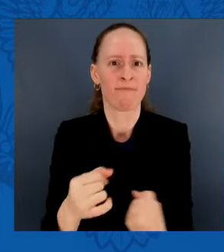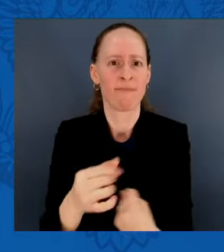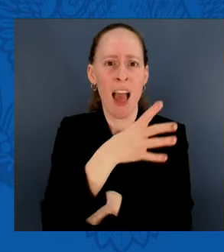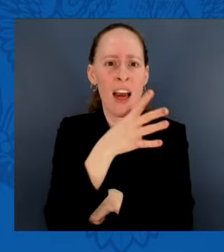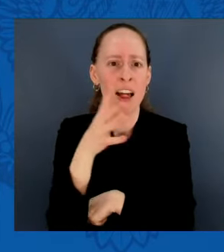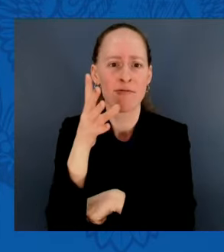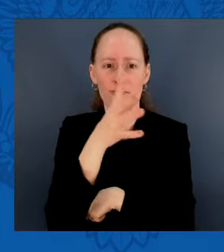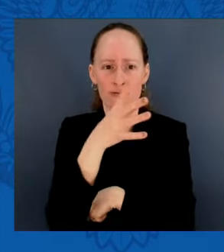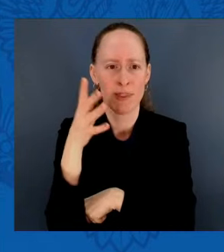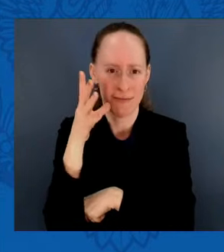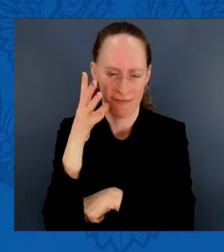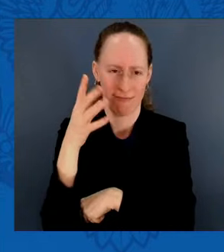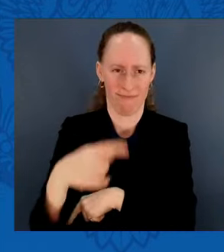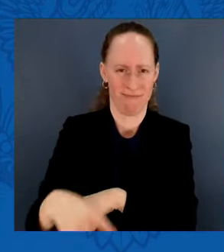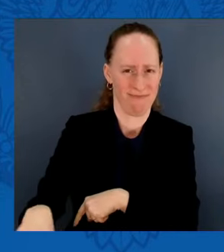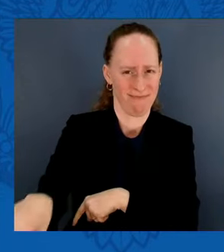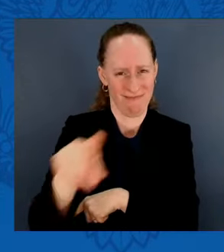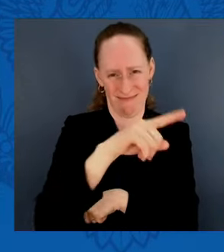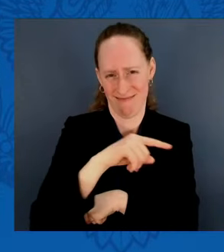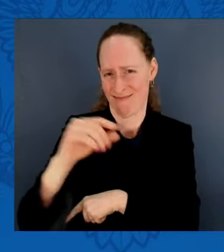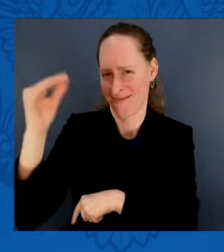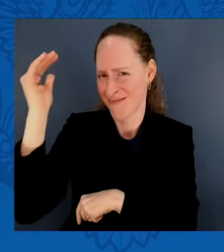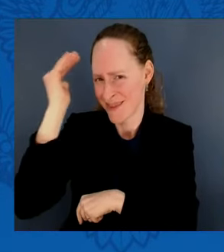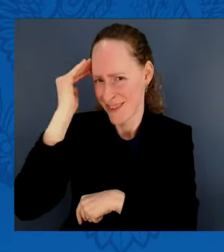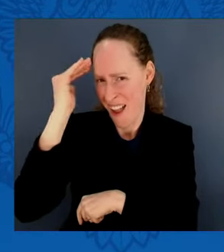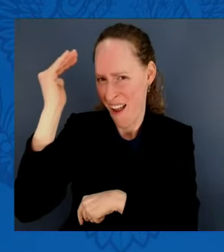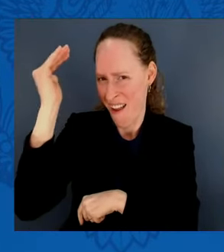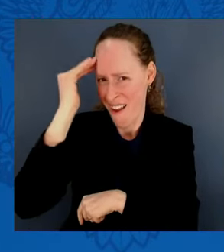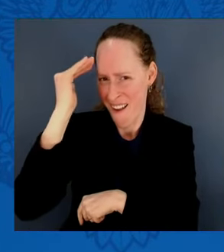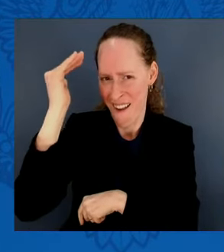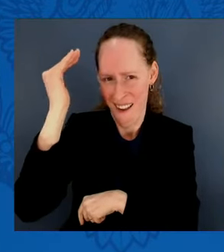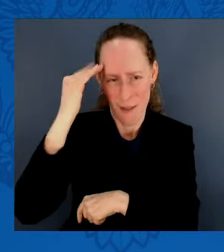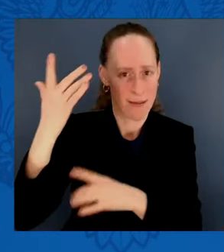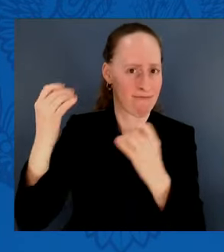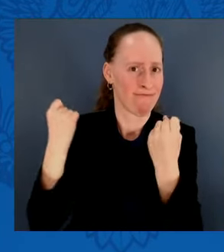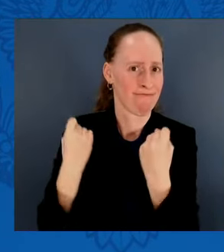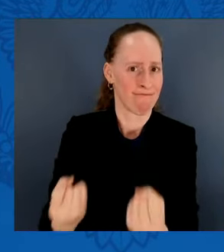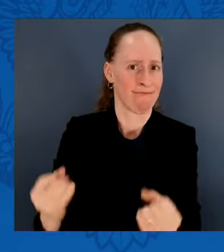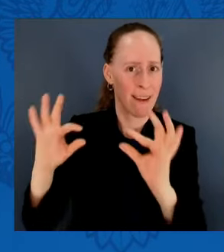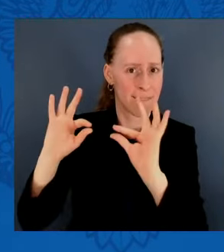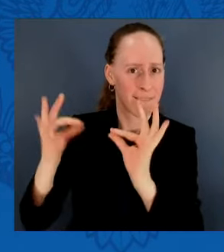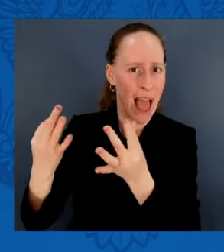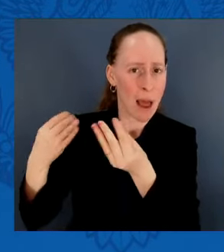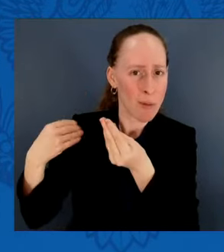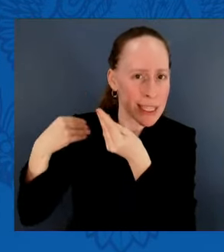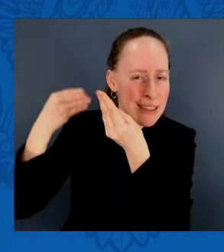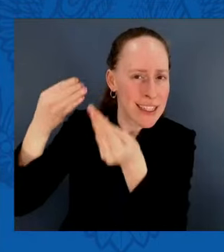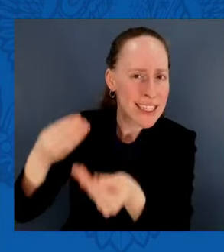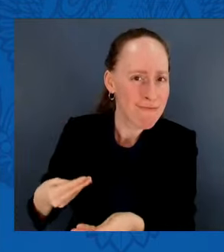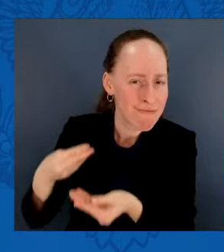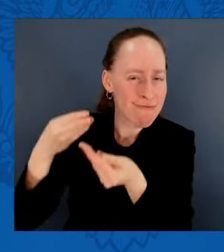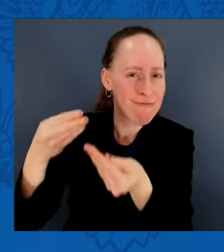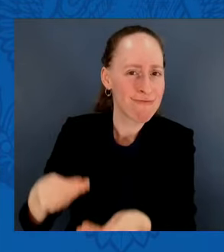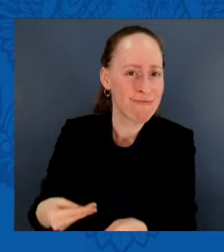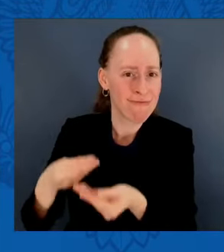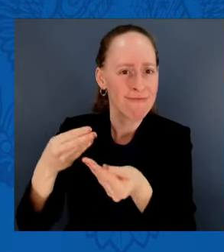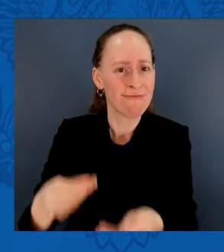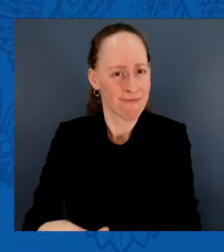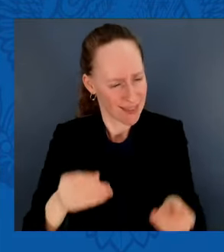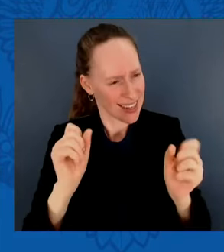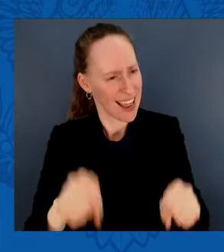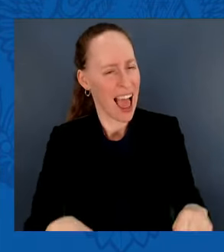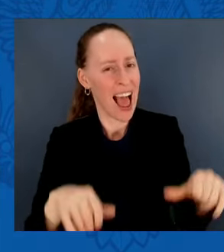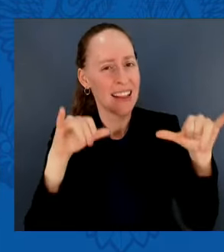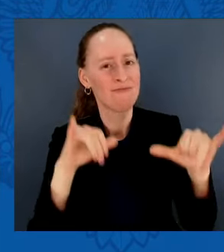those farms and their children and grandchildren won't have to leave home to make a living. It's transformative.